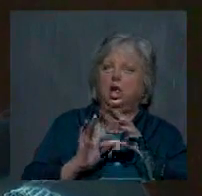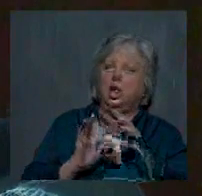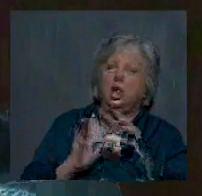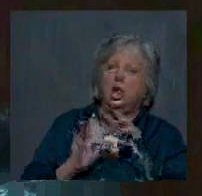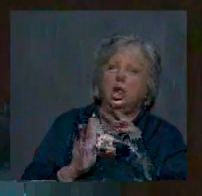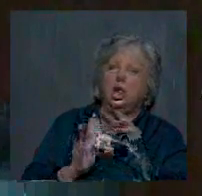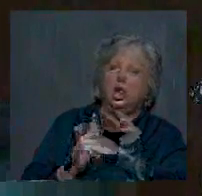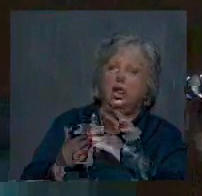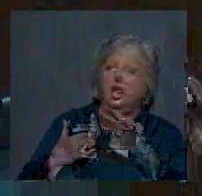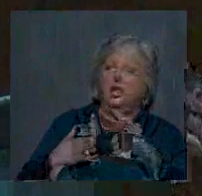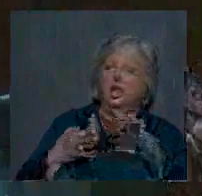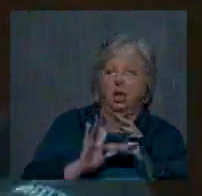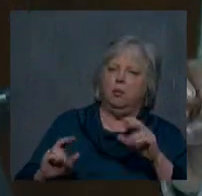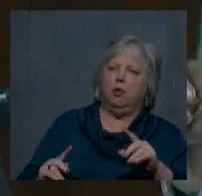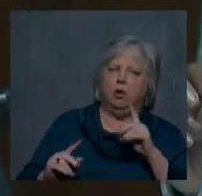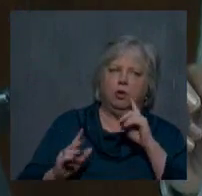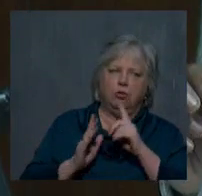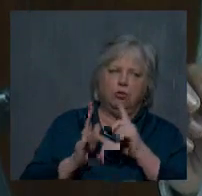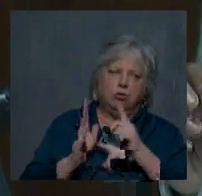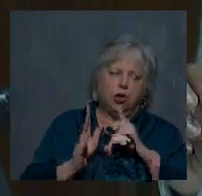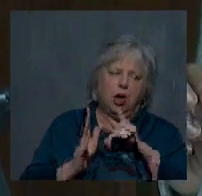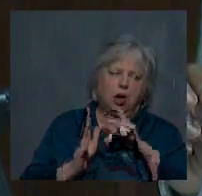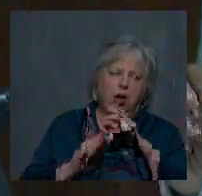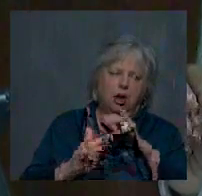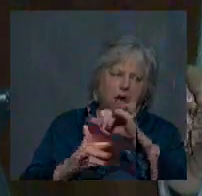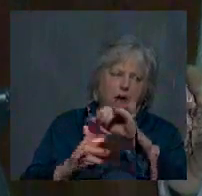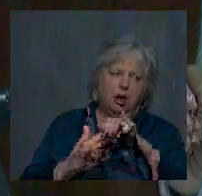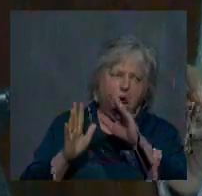Had an opportunity to check